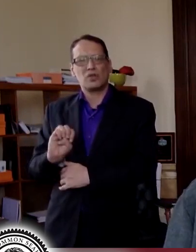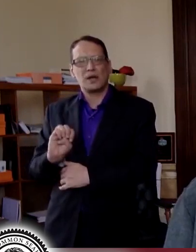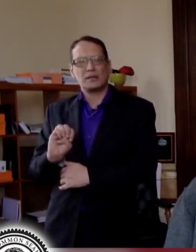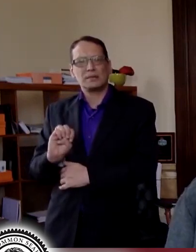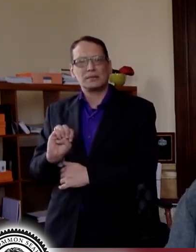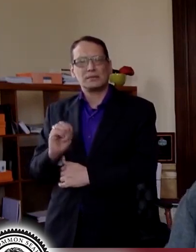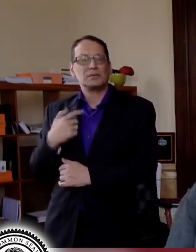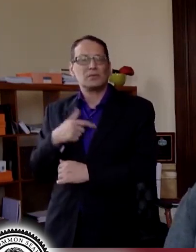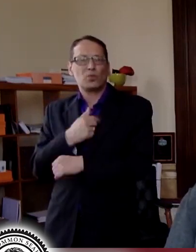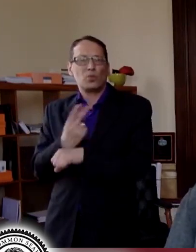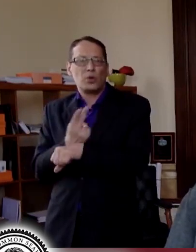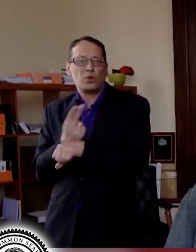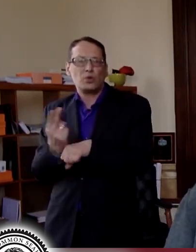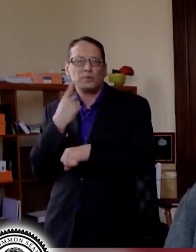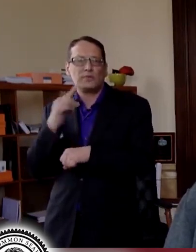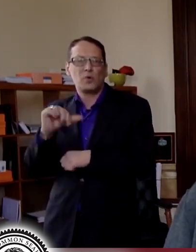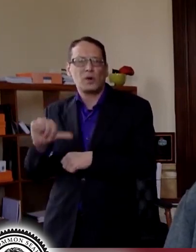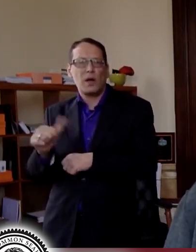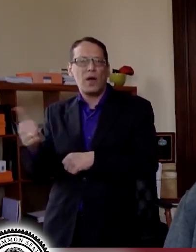other